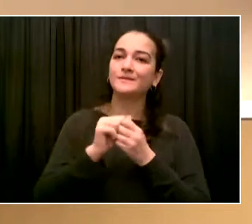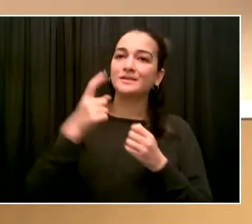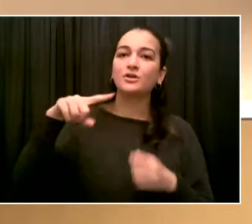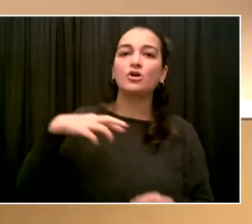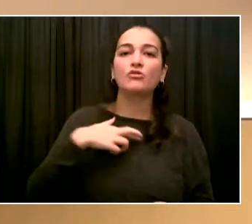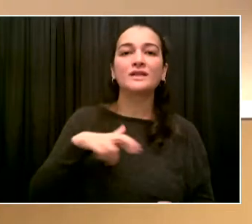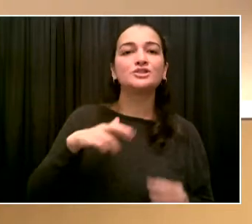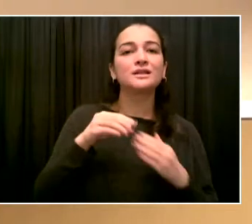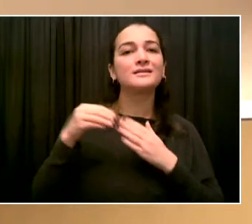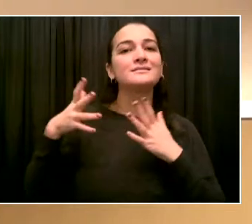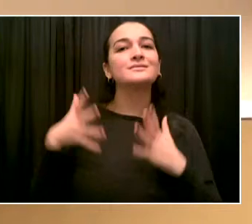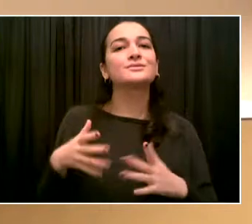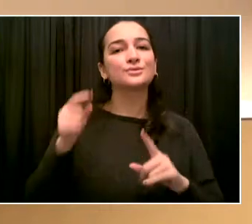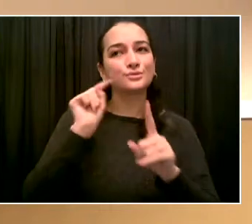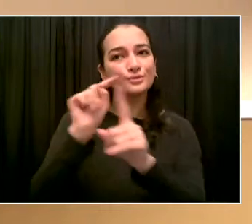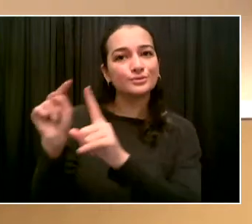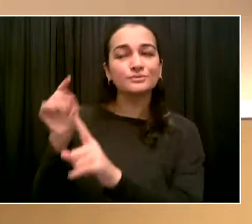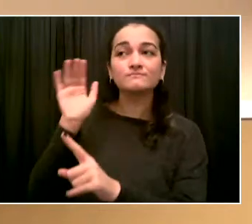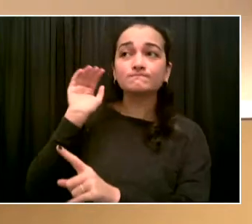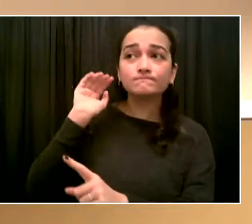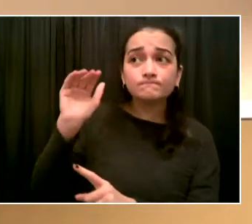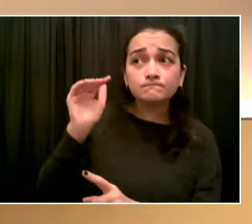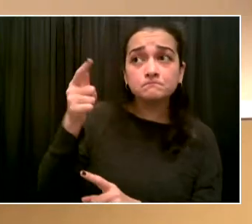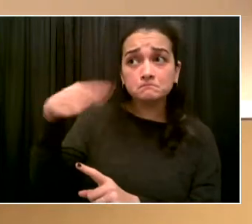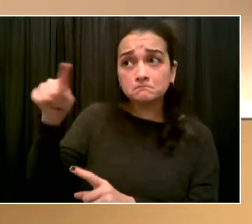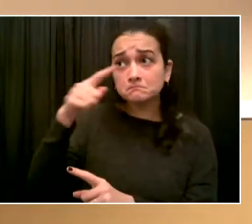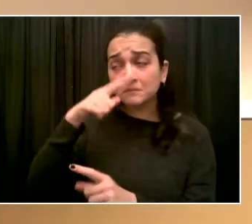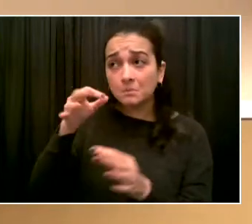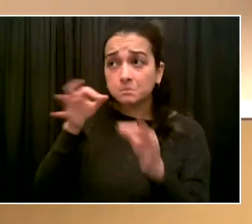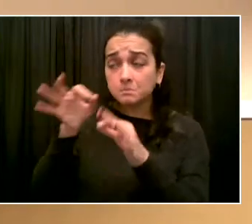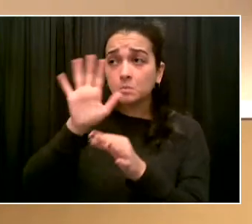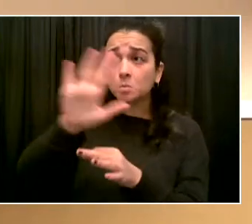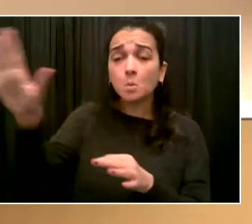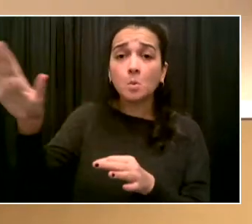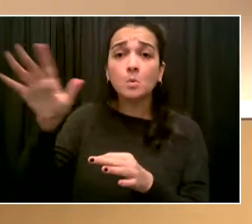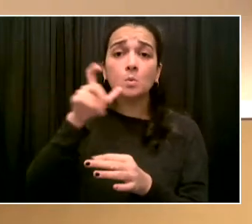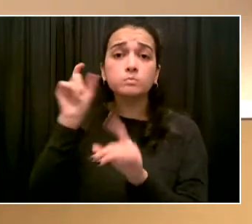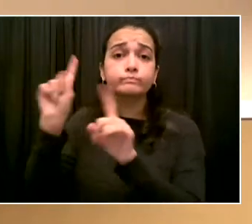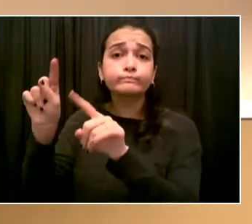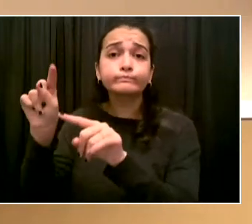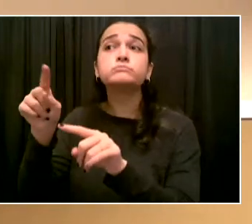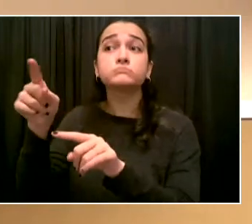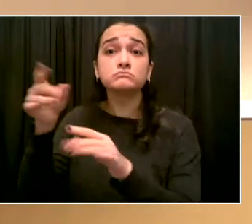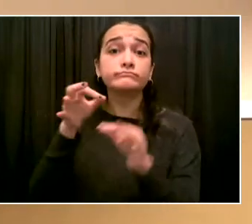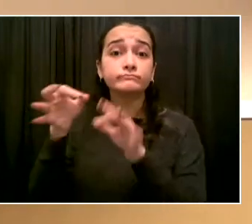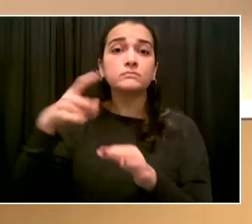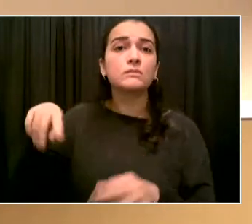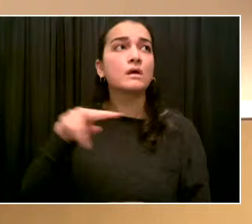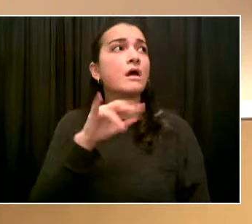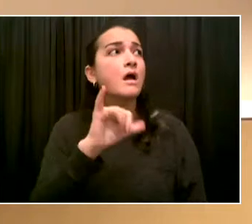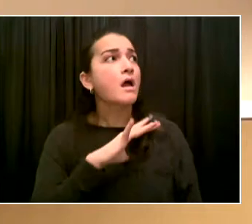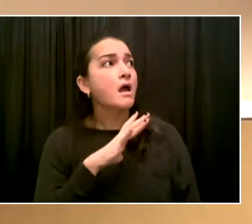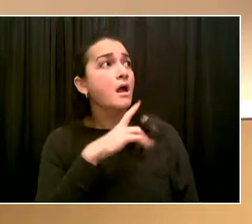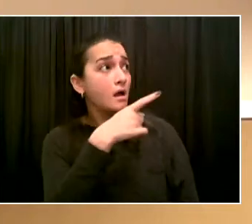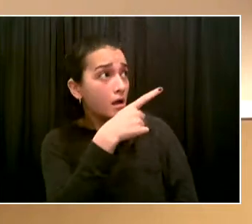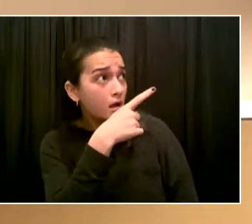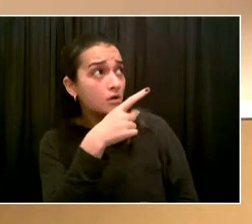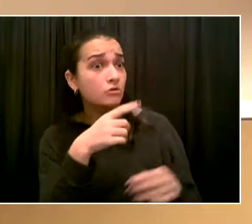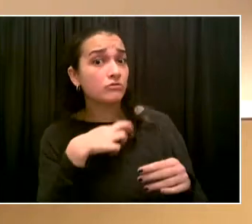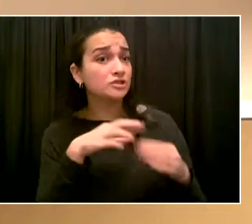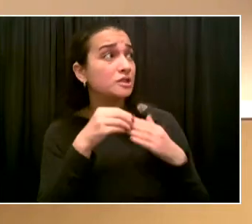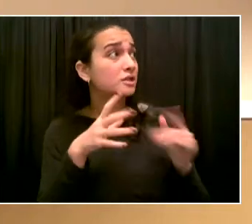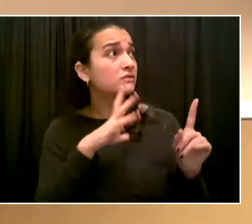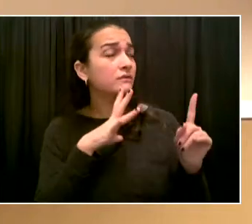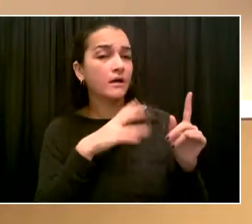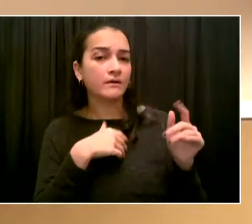that they're able to discuss this extraordinarily important medical decision with all of their patients. So